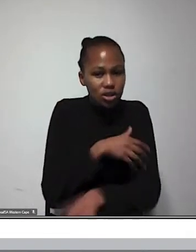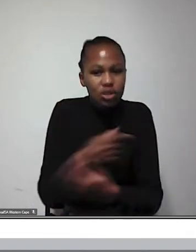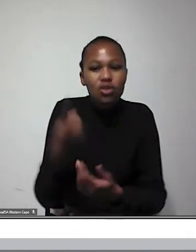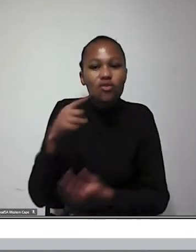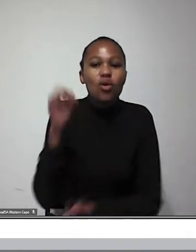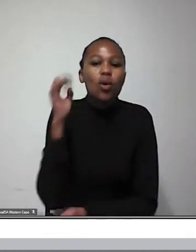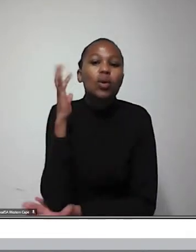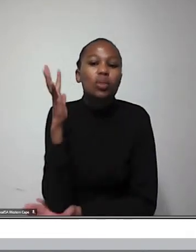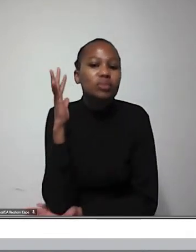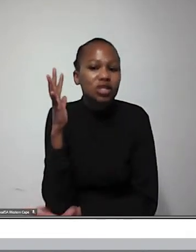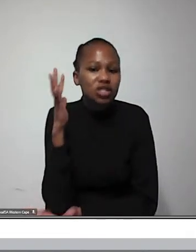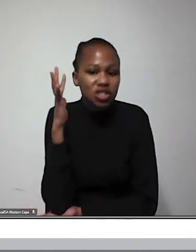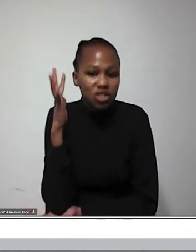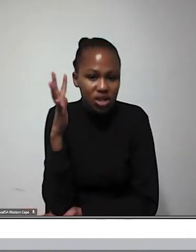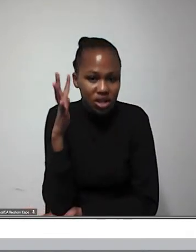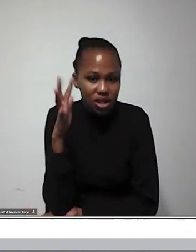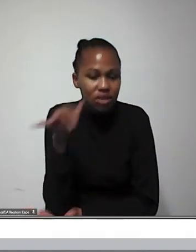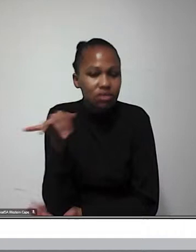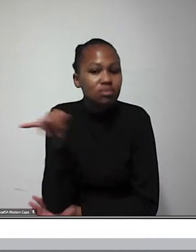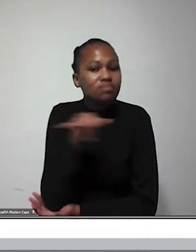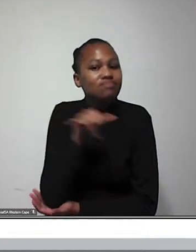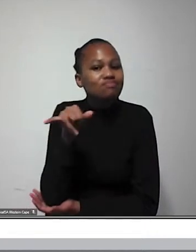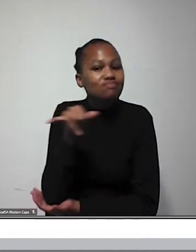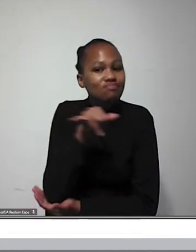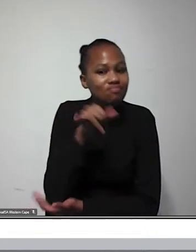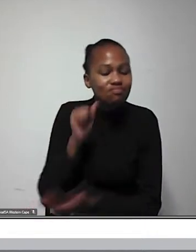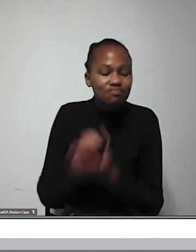presentations, which clearly showed that